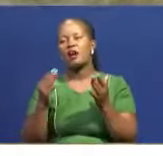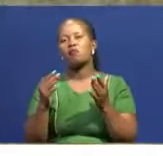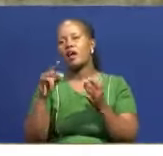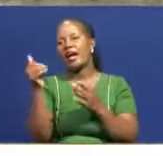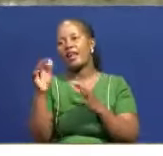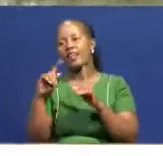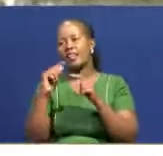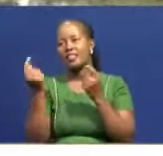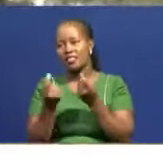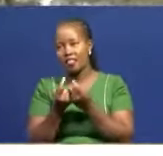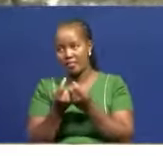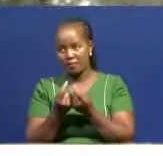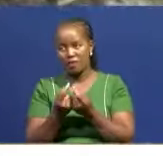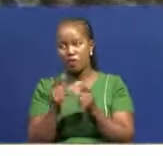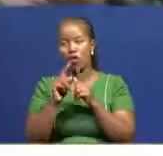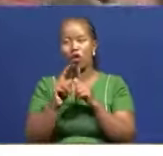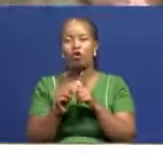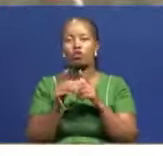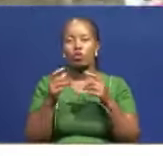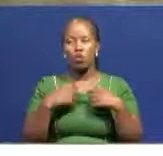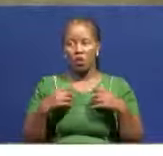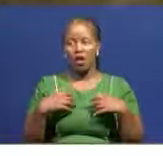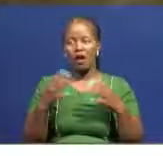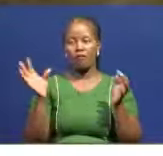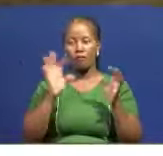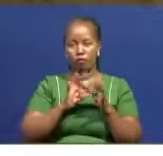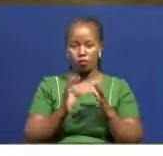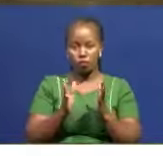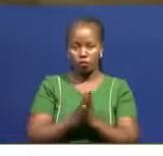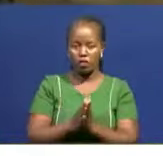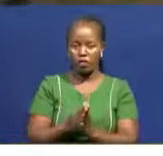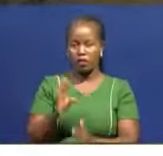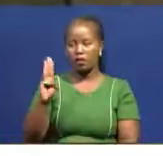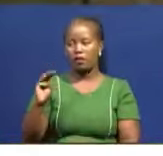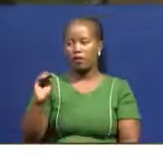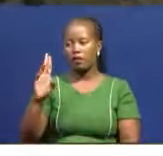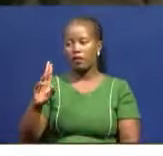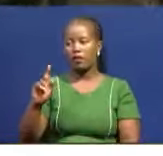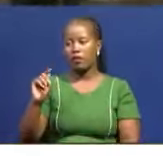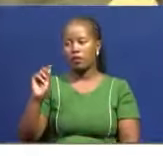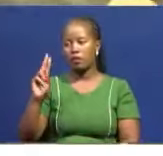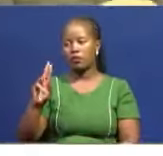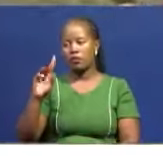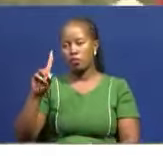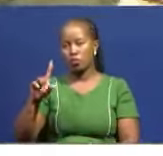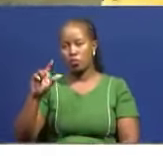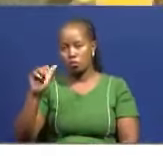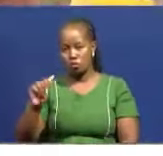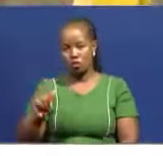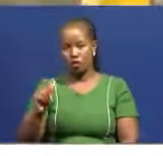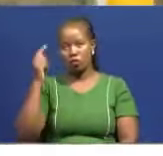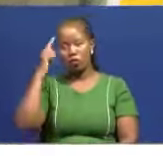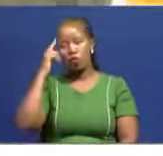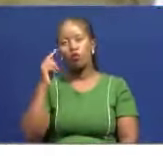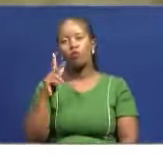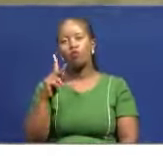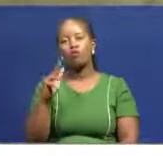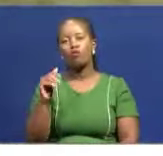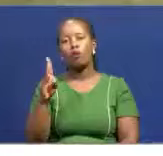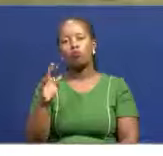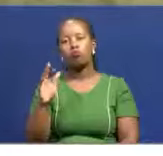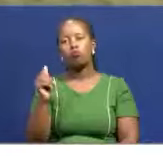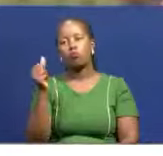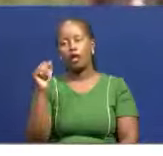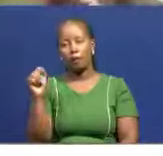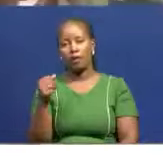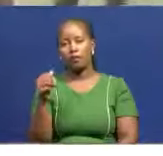their ESS team. They have ties with Butula. The Butula fullback plays for the ESS team for Kabras. But you can see even when